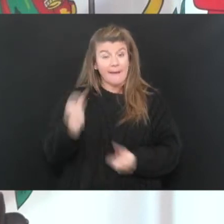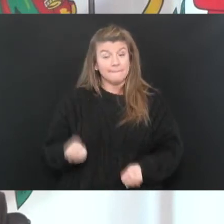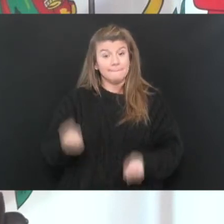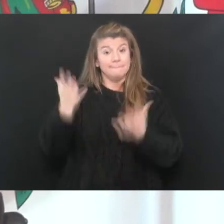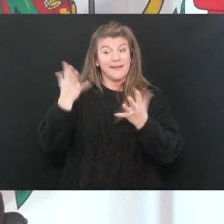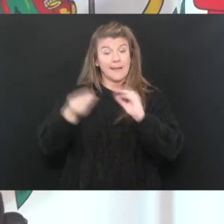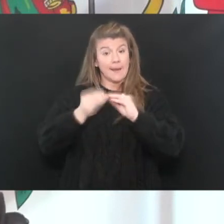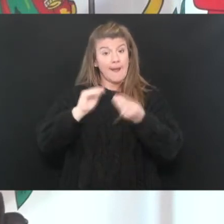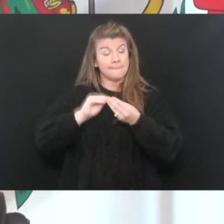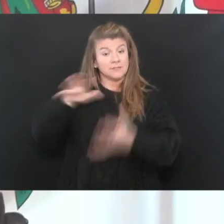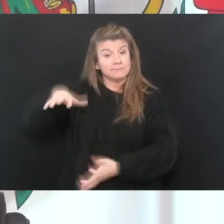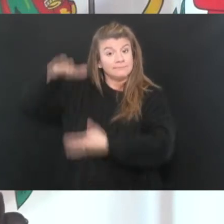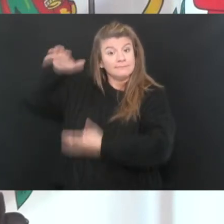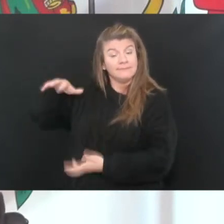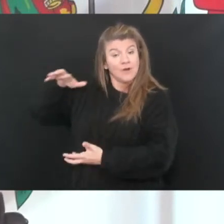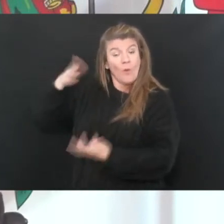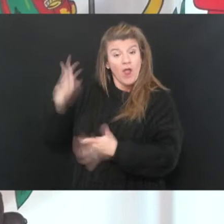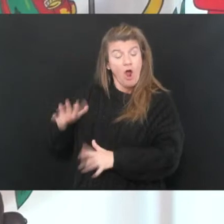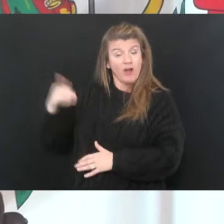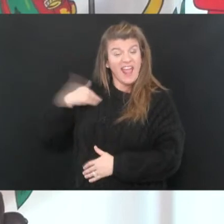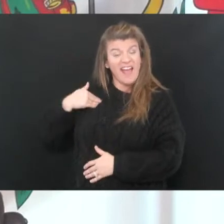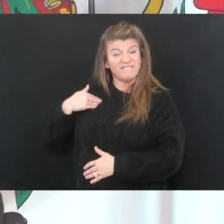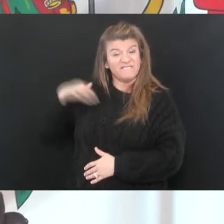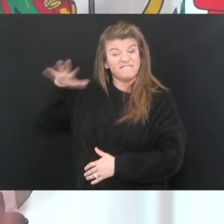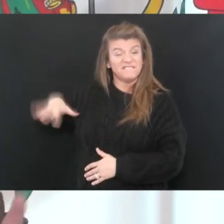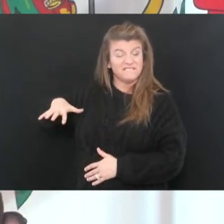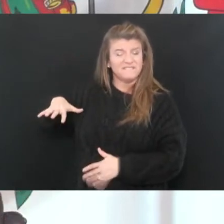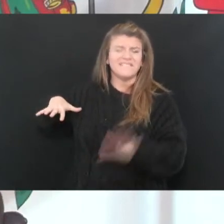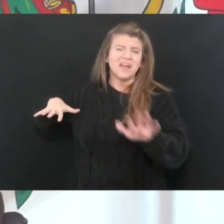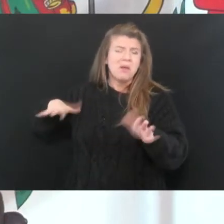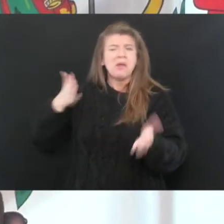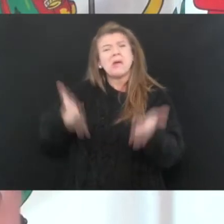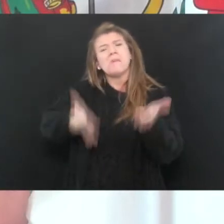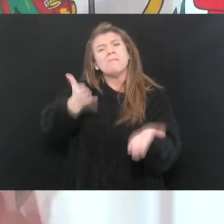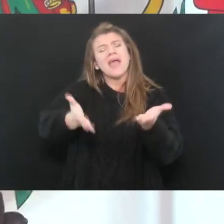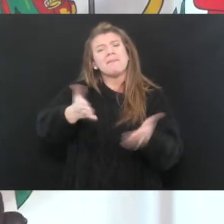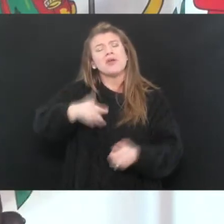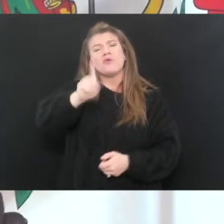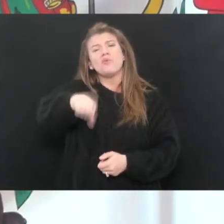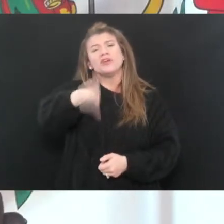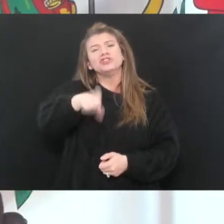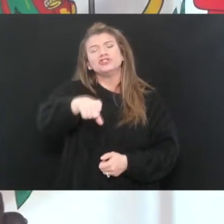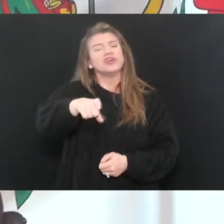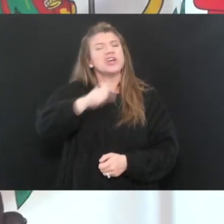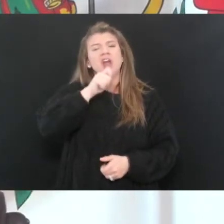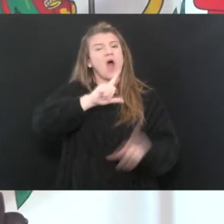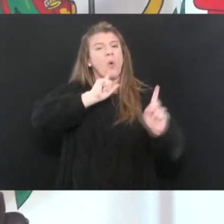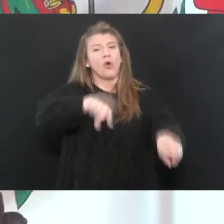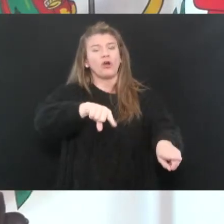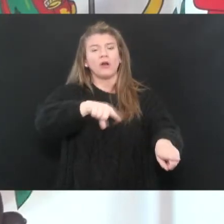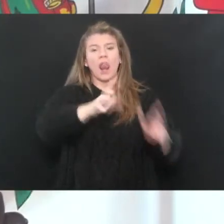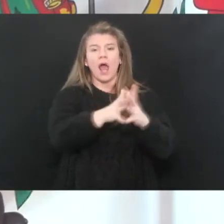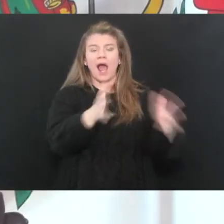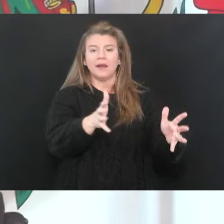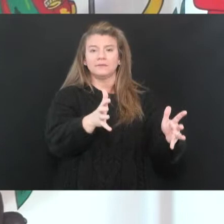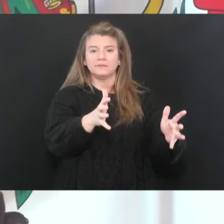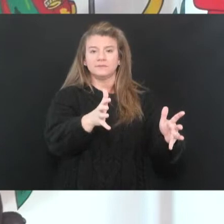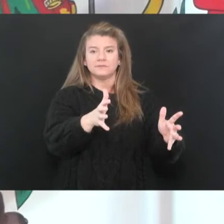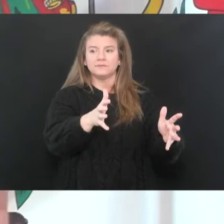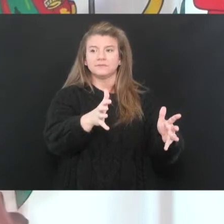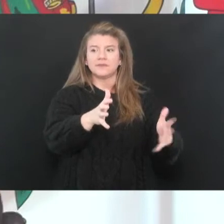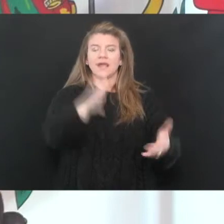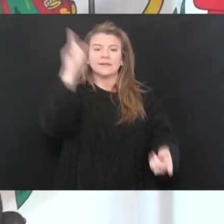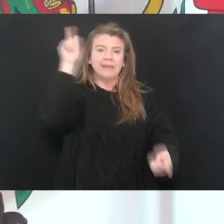this number of vaccines in house, that maybe what we should do is back down our order, back it